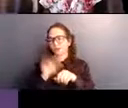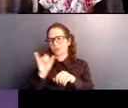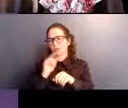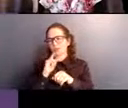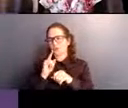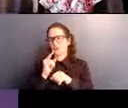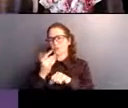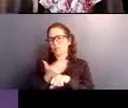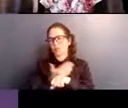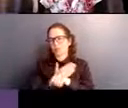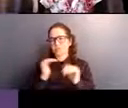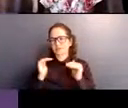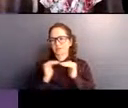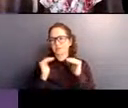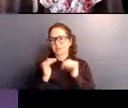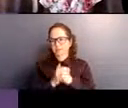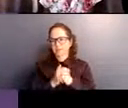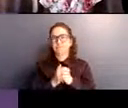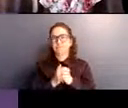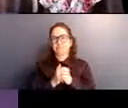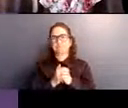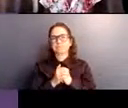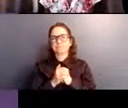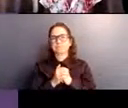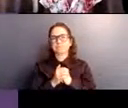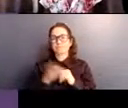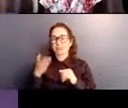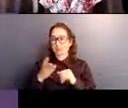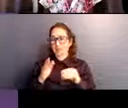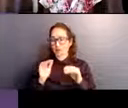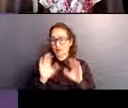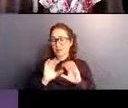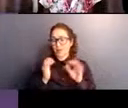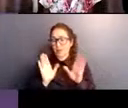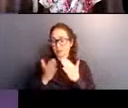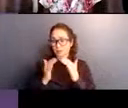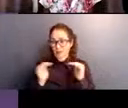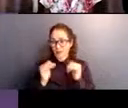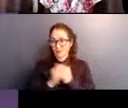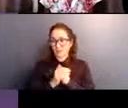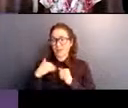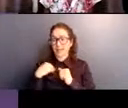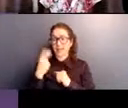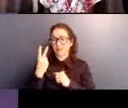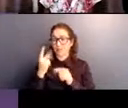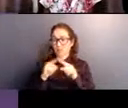justice. Now, at the classroom level, there are two ways